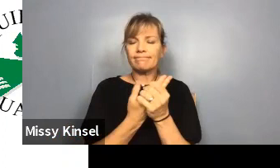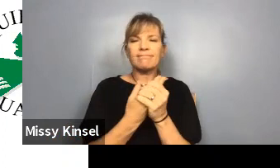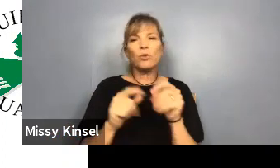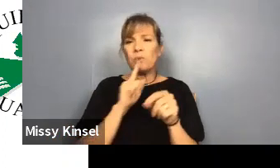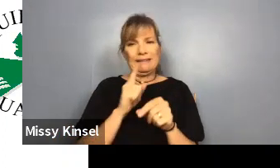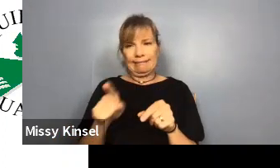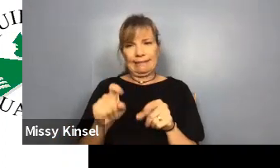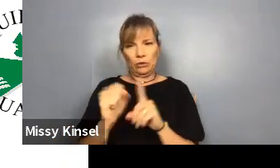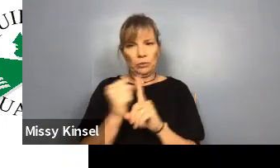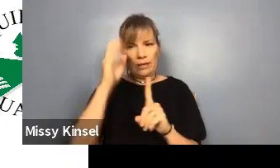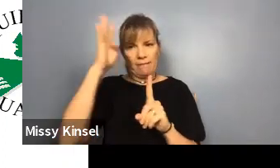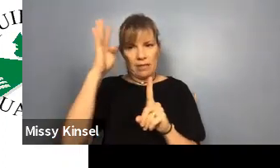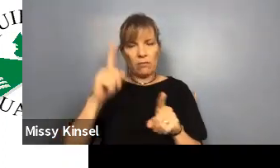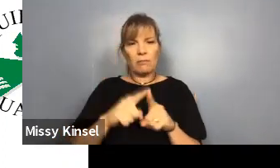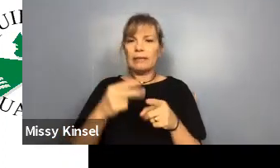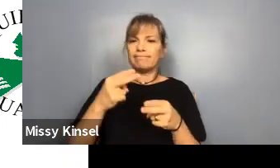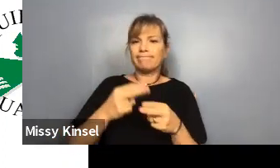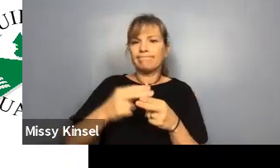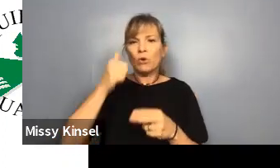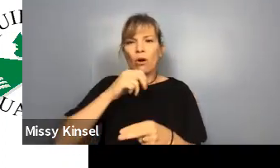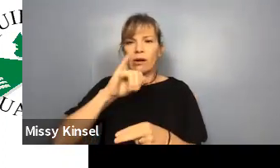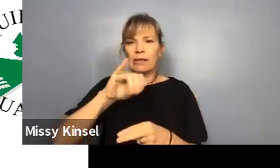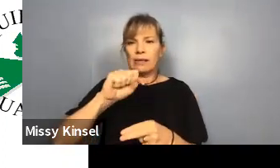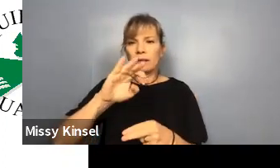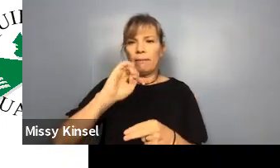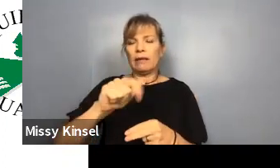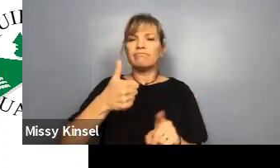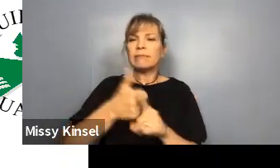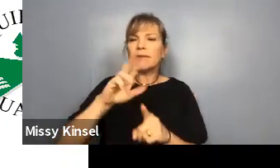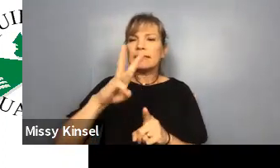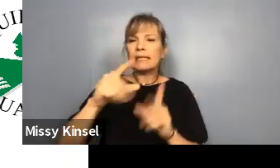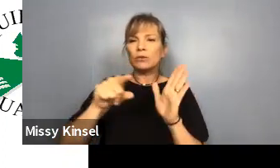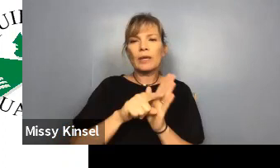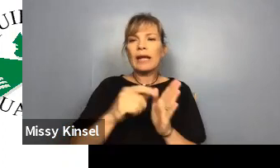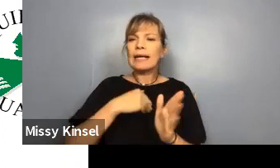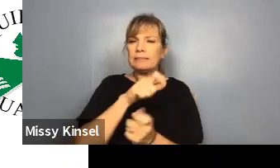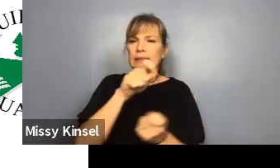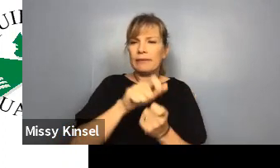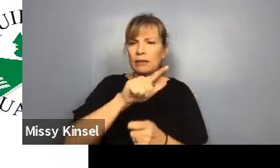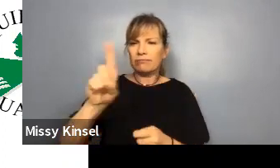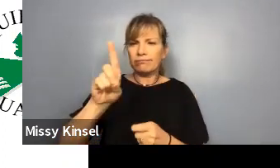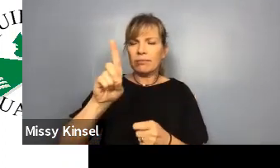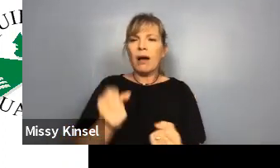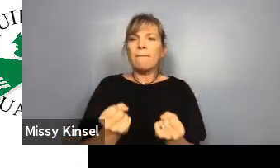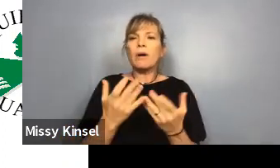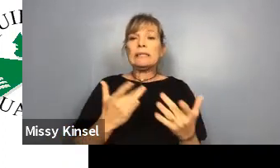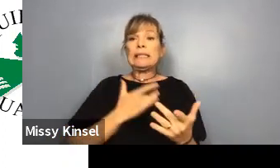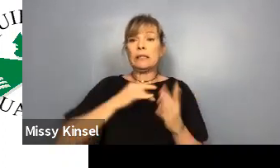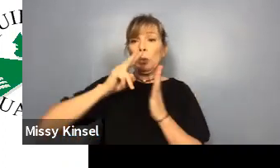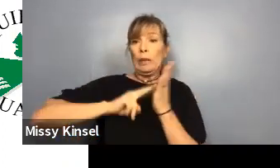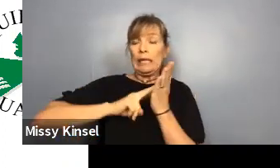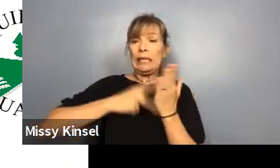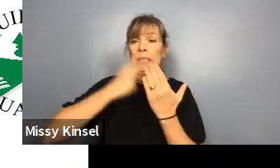hypothetical would be Isabel. She would be a 6th grader with a specific learning disability with a multisensory reading